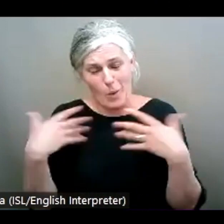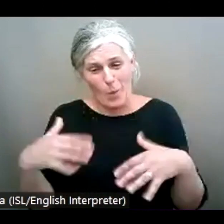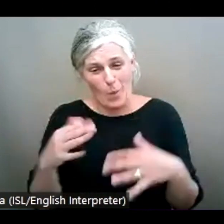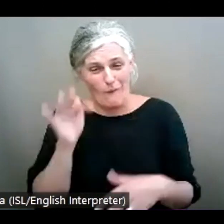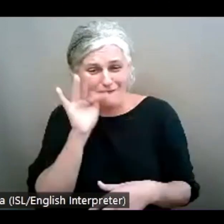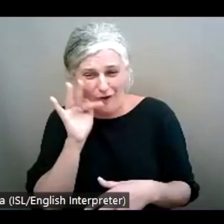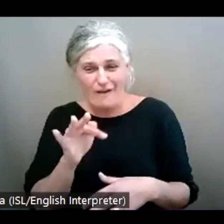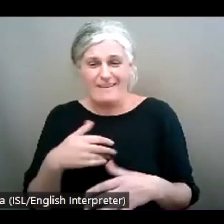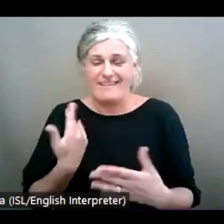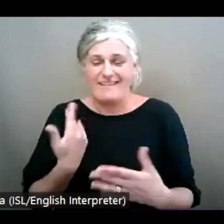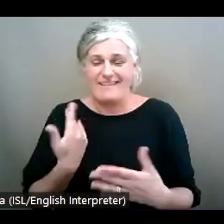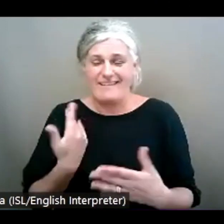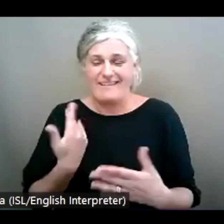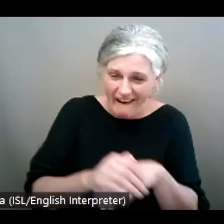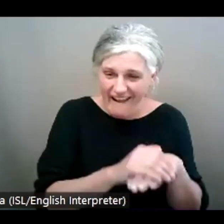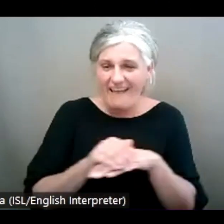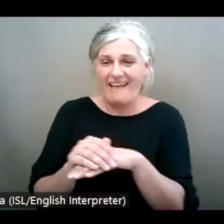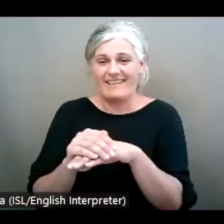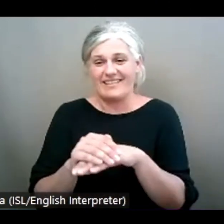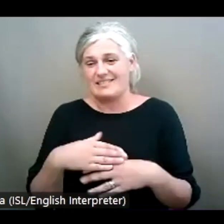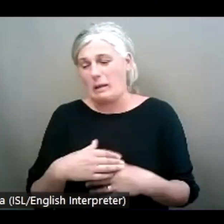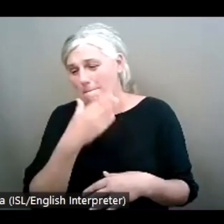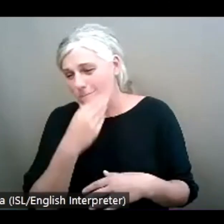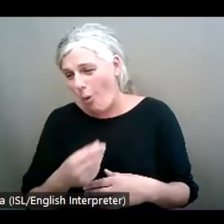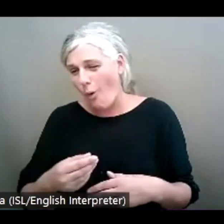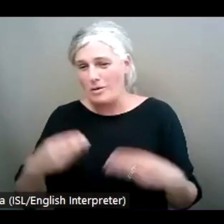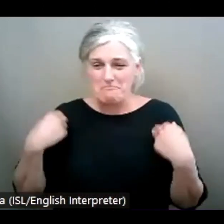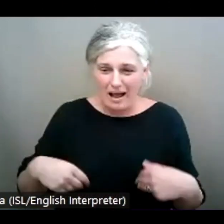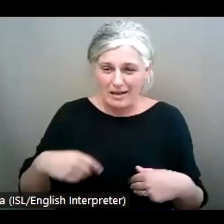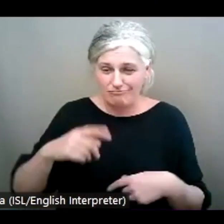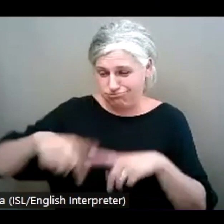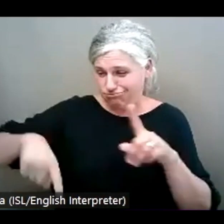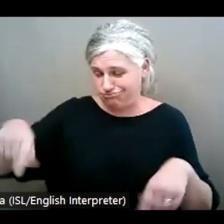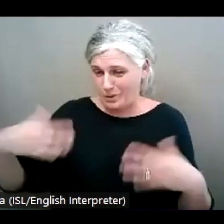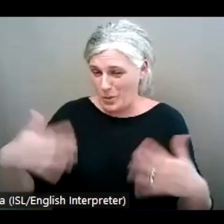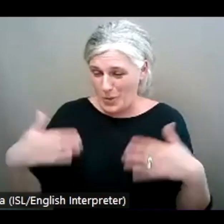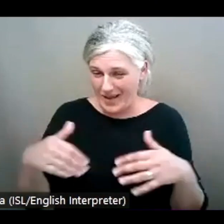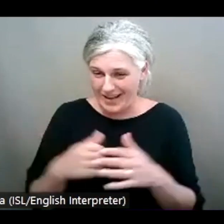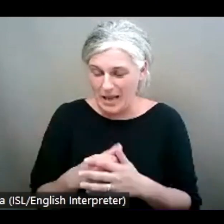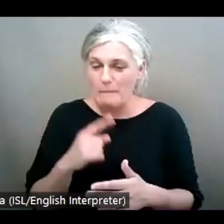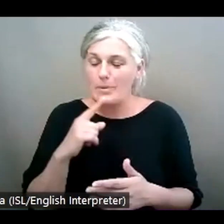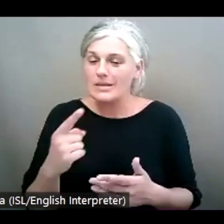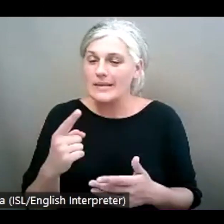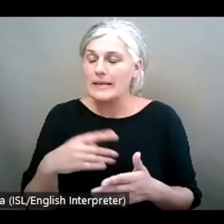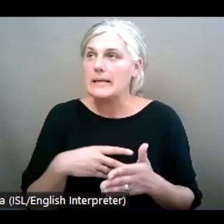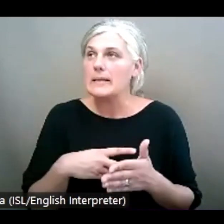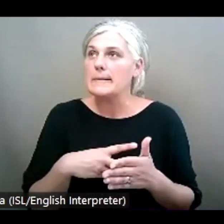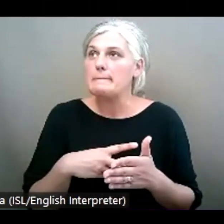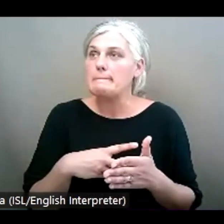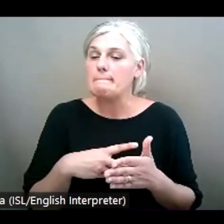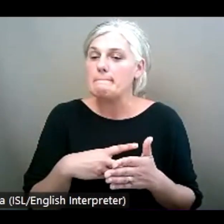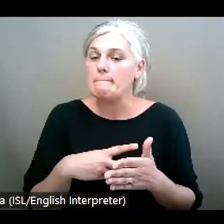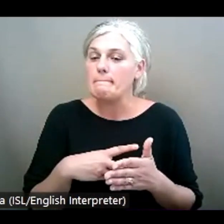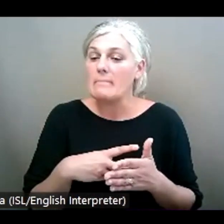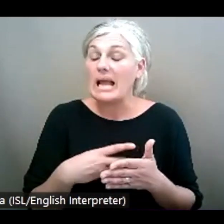anyway, men and boys and all that sort of thing. But like when I done my